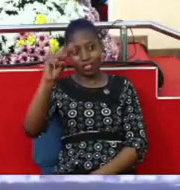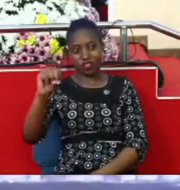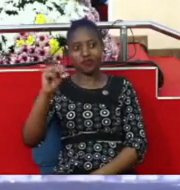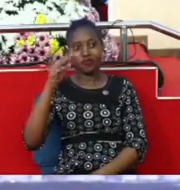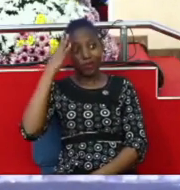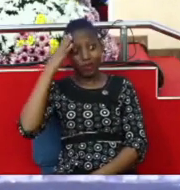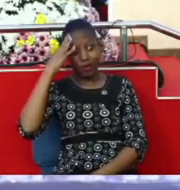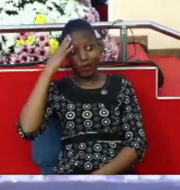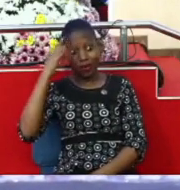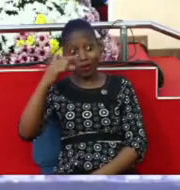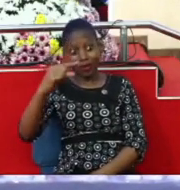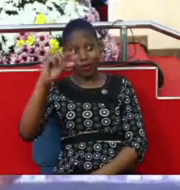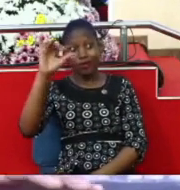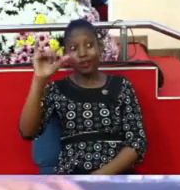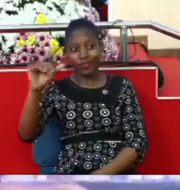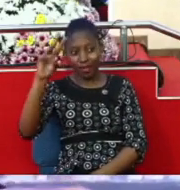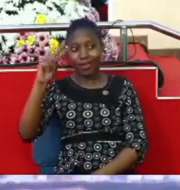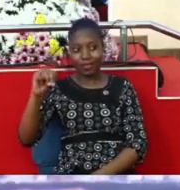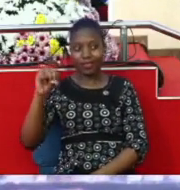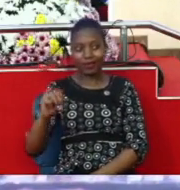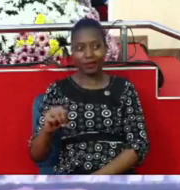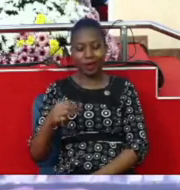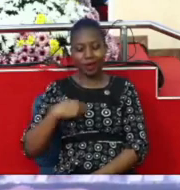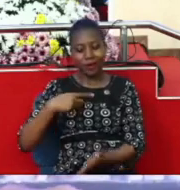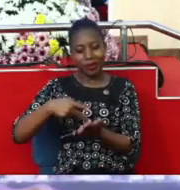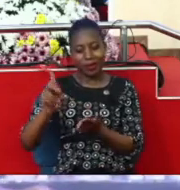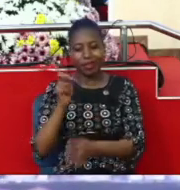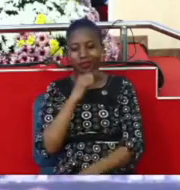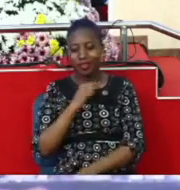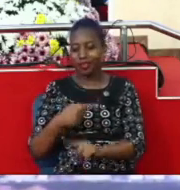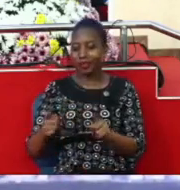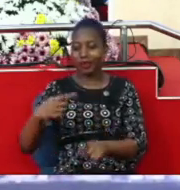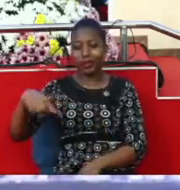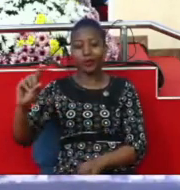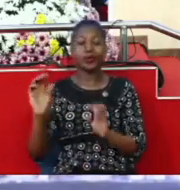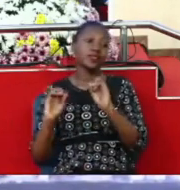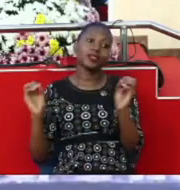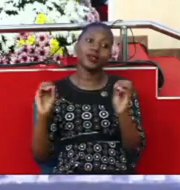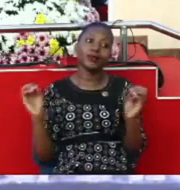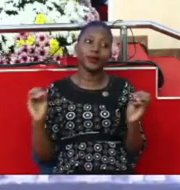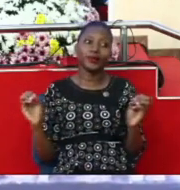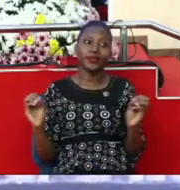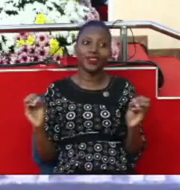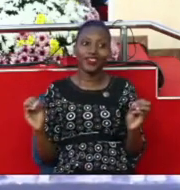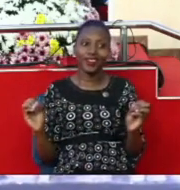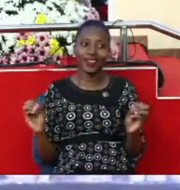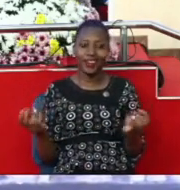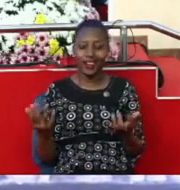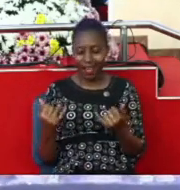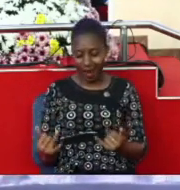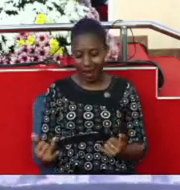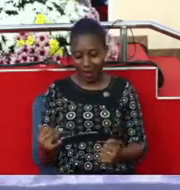So So this knowledge here is